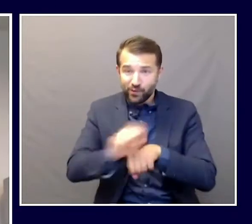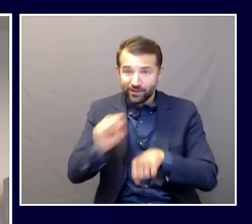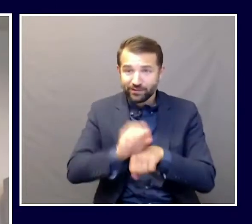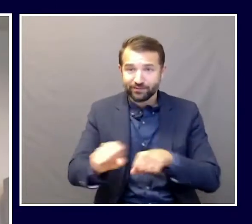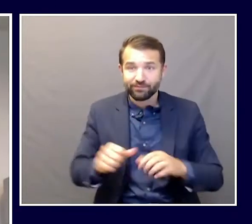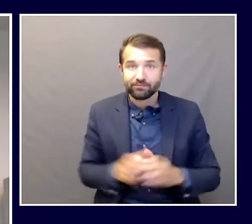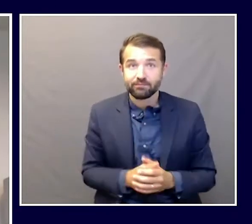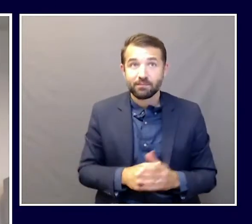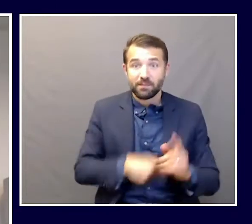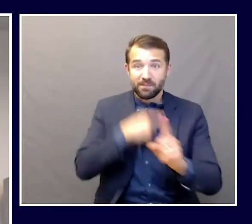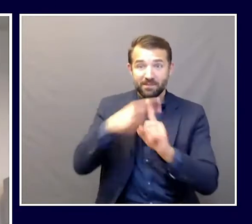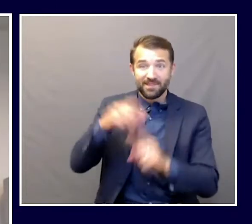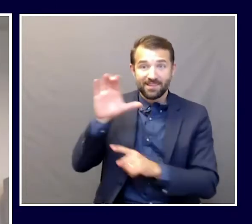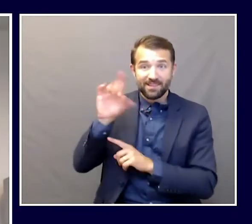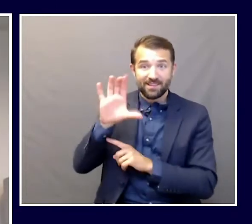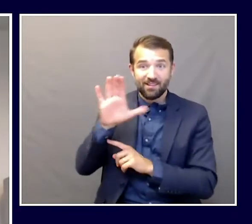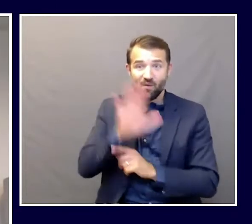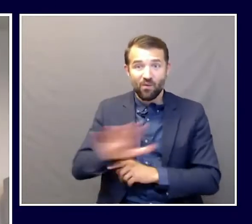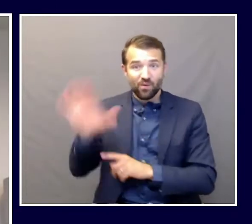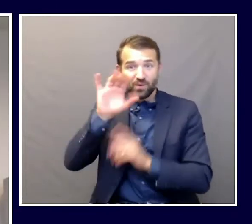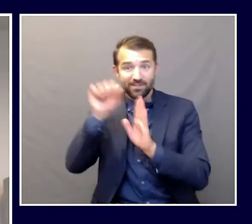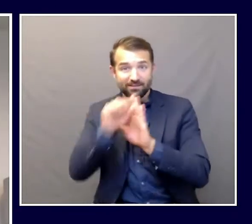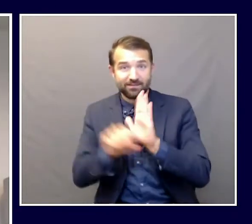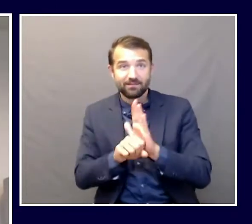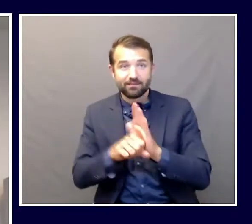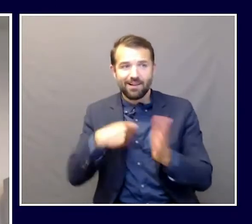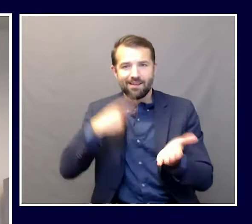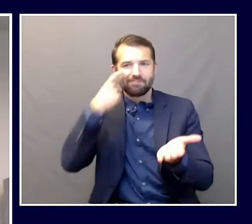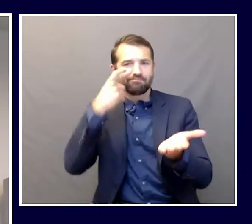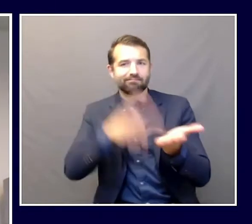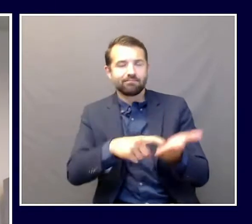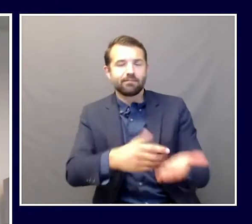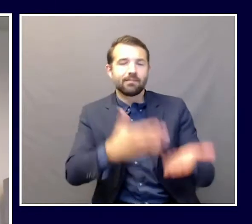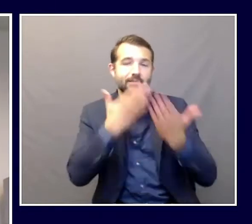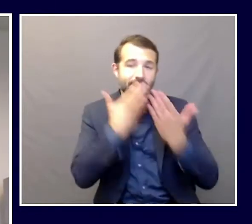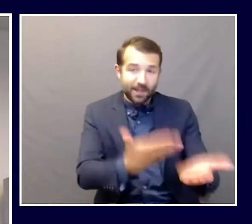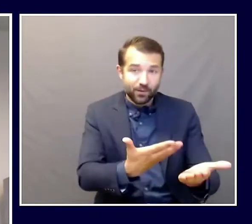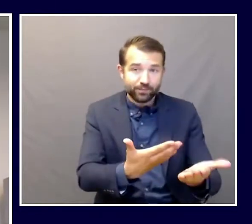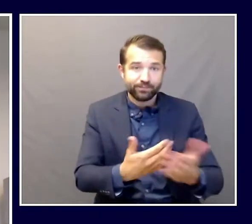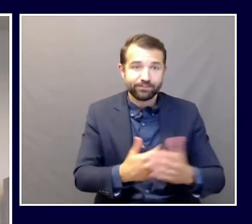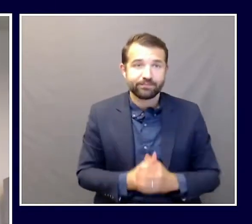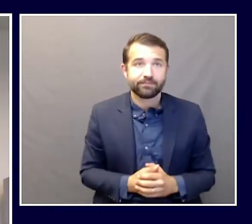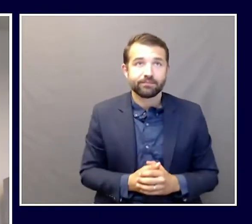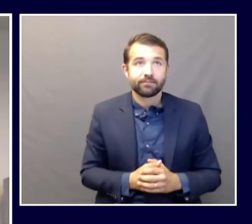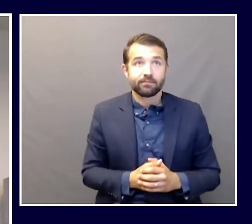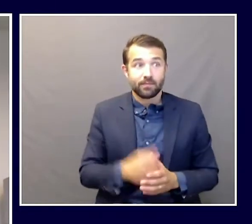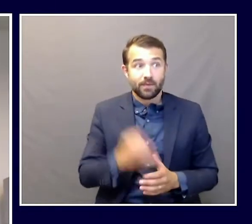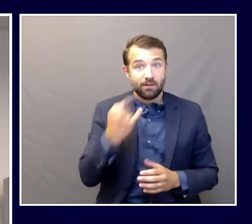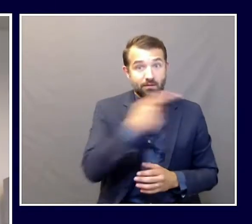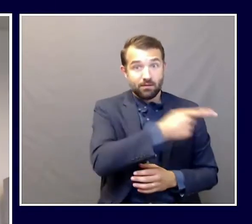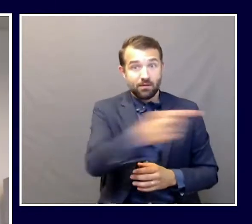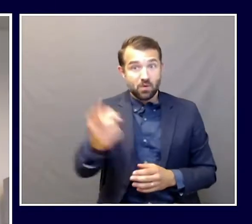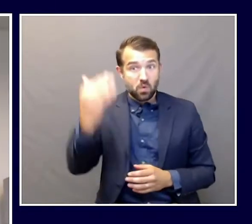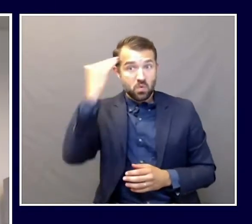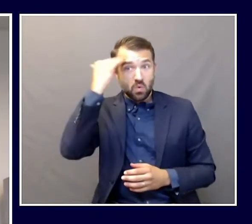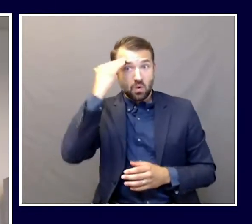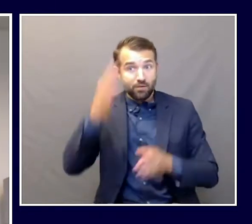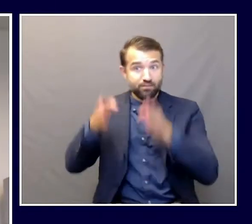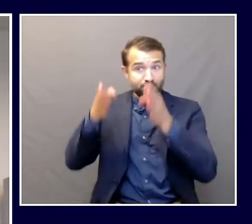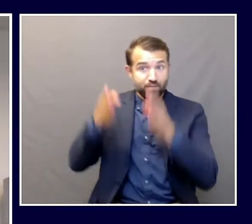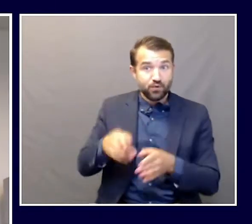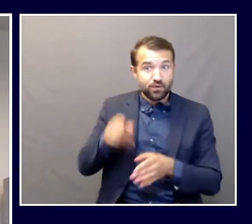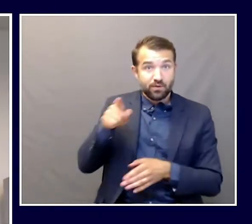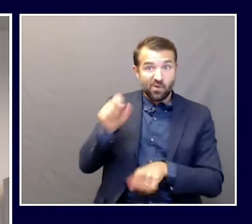I'd like to take a moment today to thank each and every one of them. If you happen to know somebody that works at the Maine CDC in any